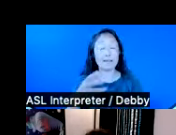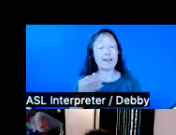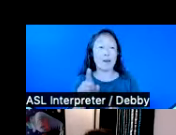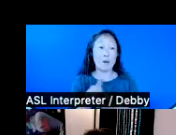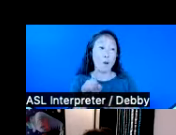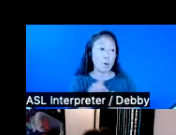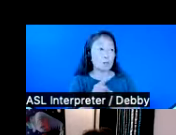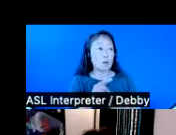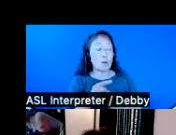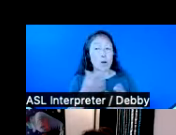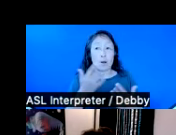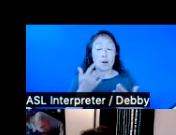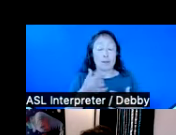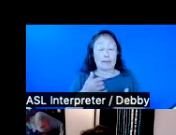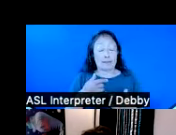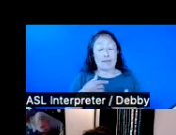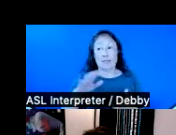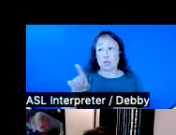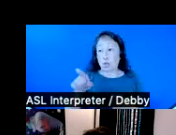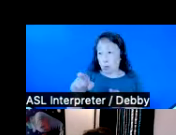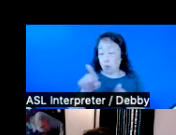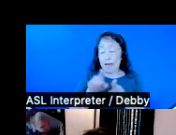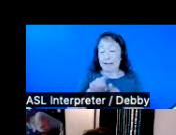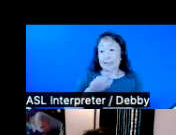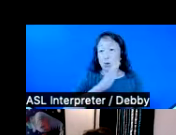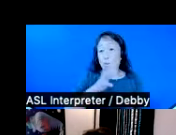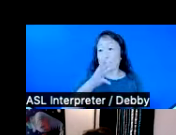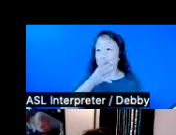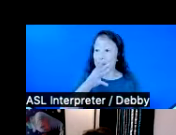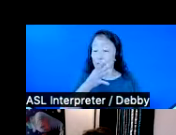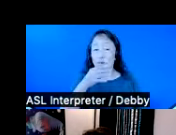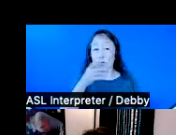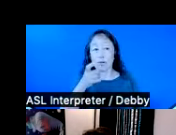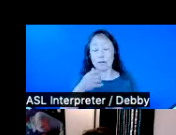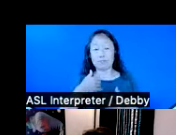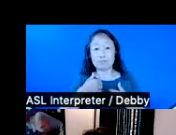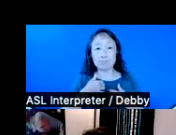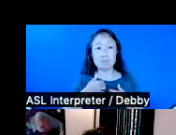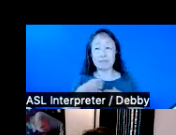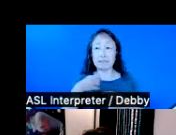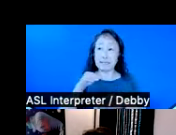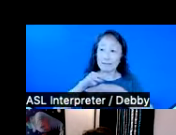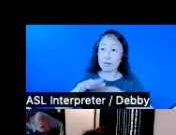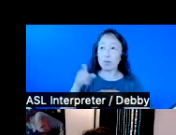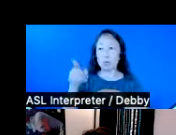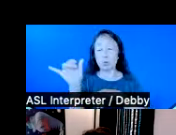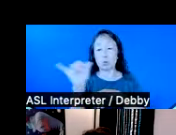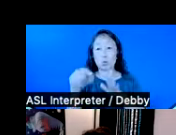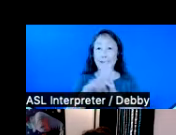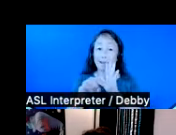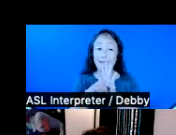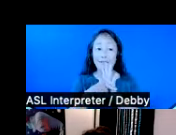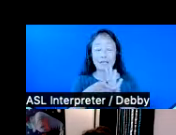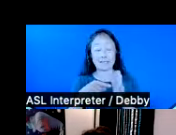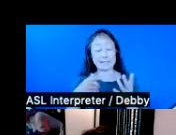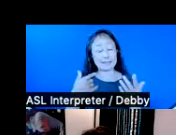then to witness the after effects. And so I think it's a trick that many times after a sexual